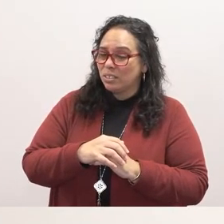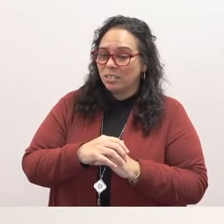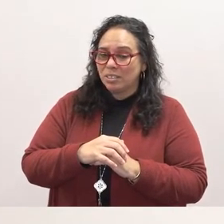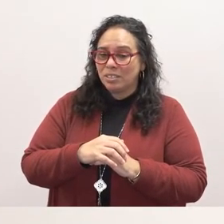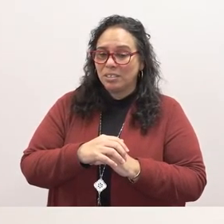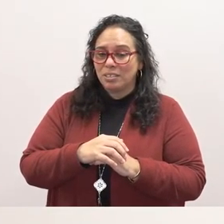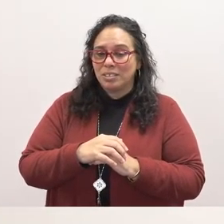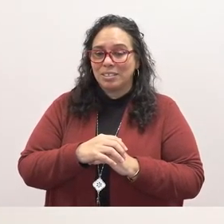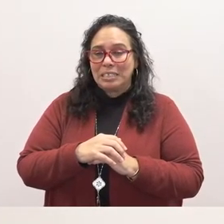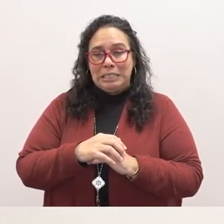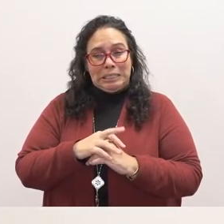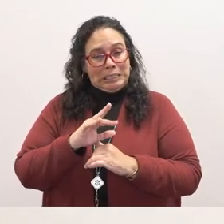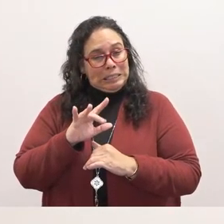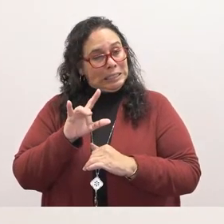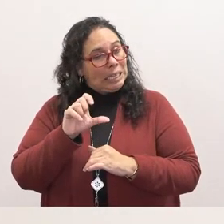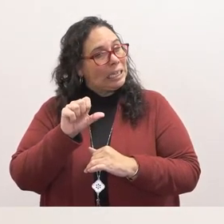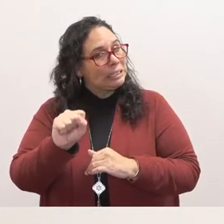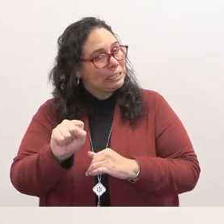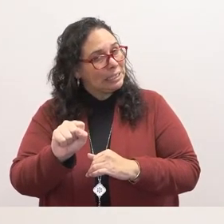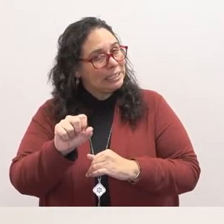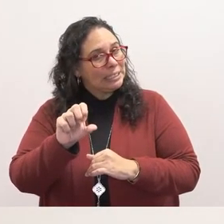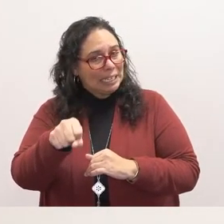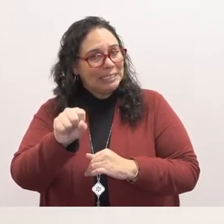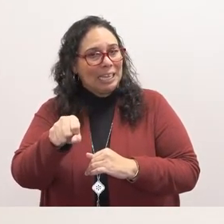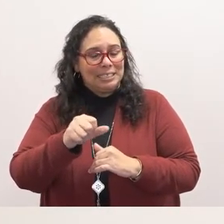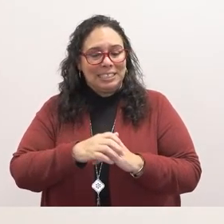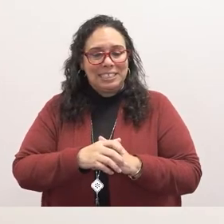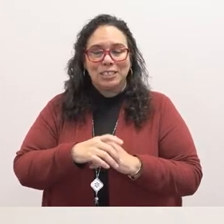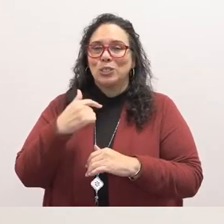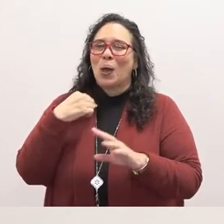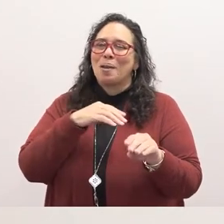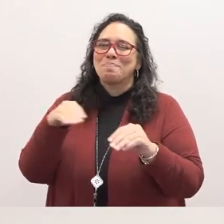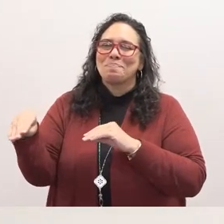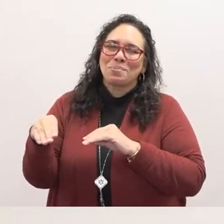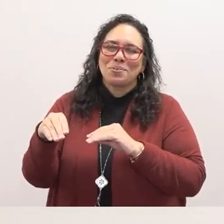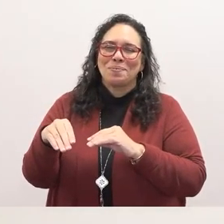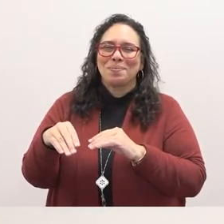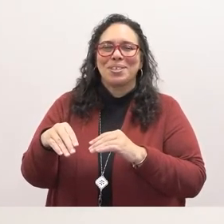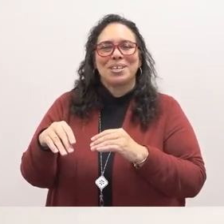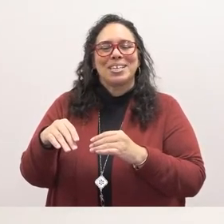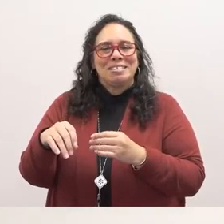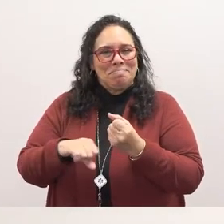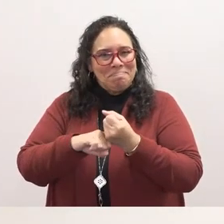Yes. Yes. Yes. Yes. So I move to approve consent calendar A.